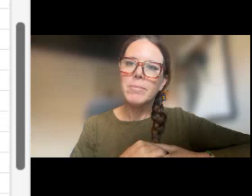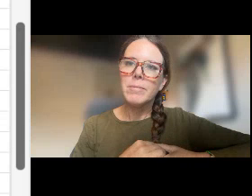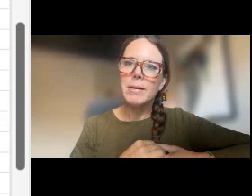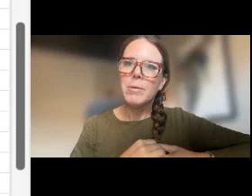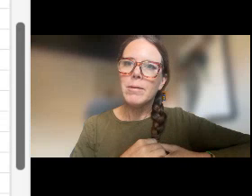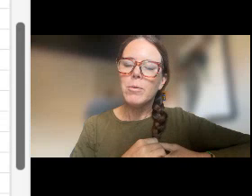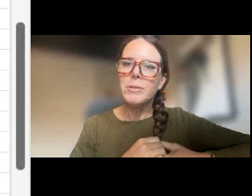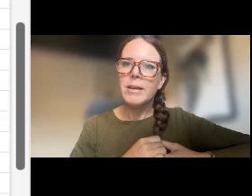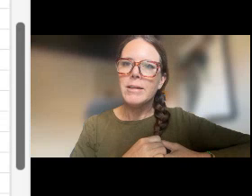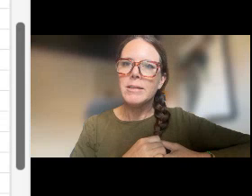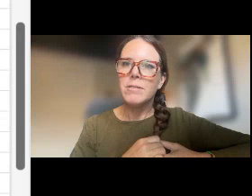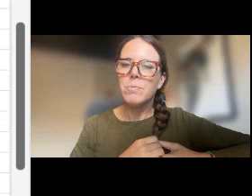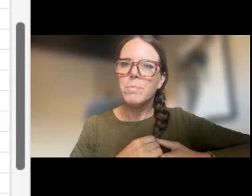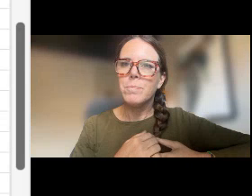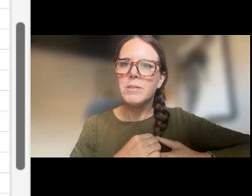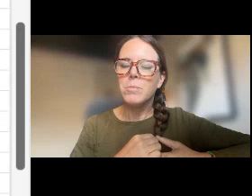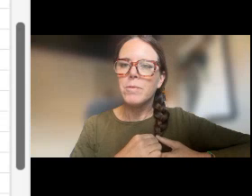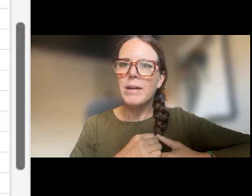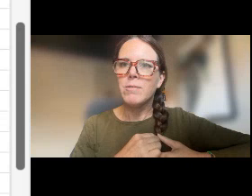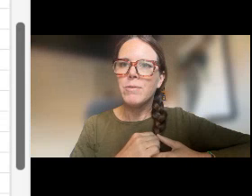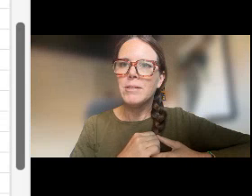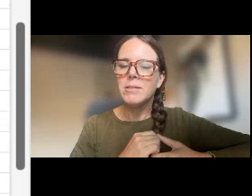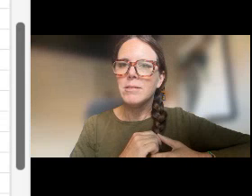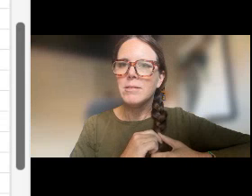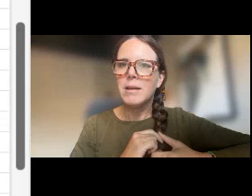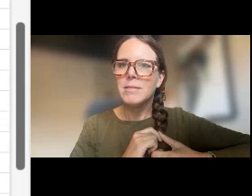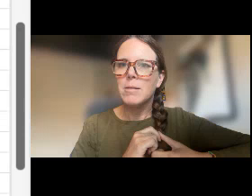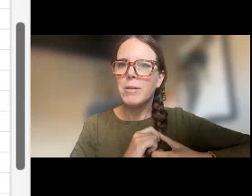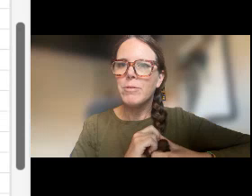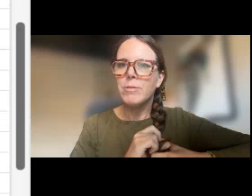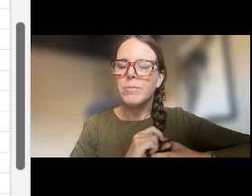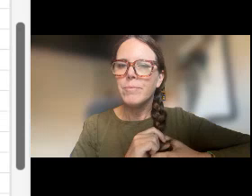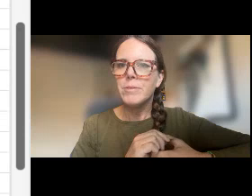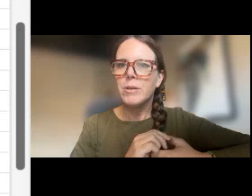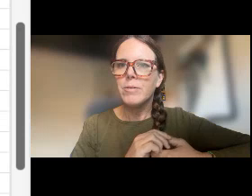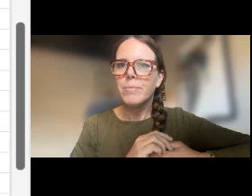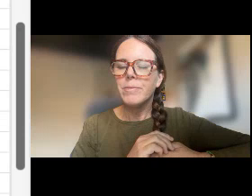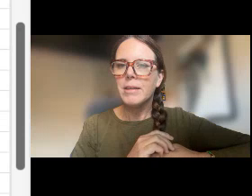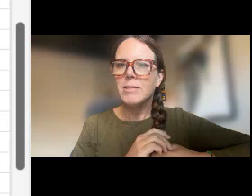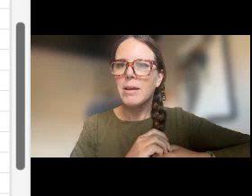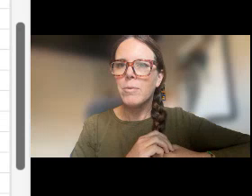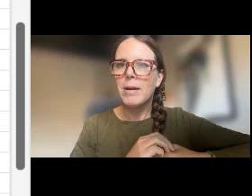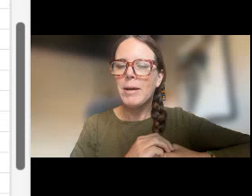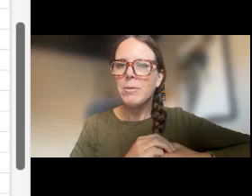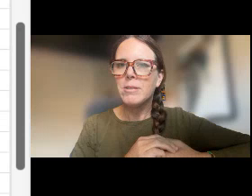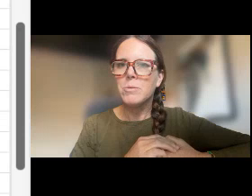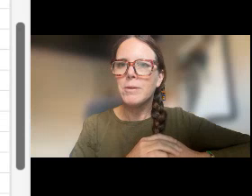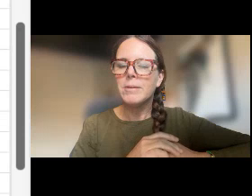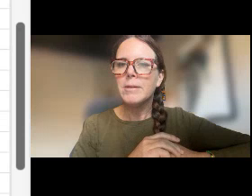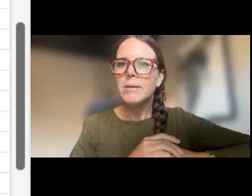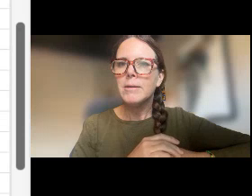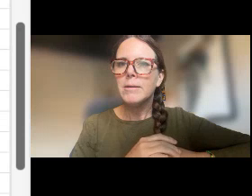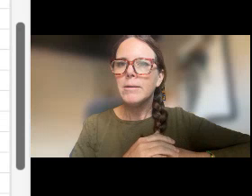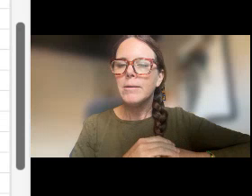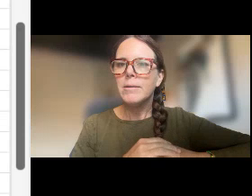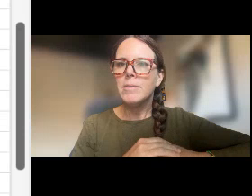but I'm open to the idea of still providing funds at some level. So that's kind of where I'm at with this